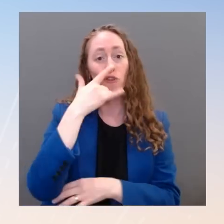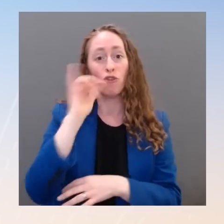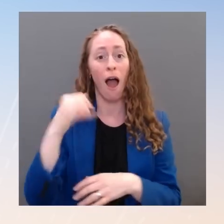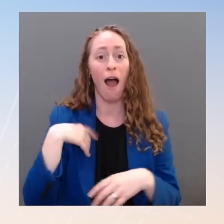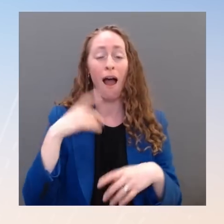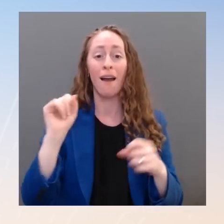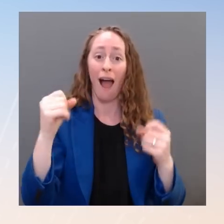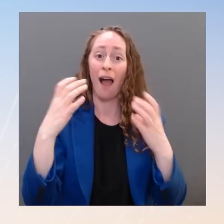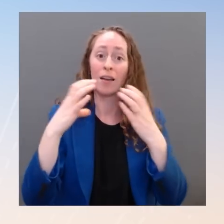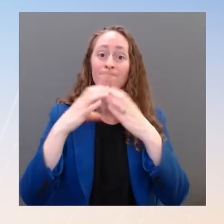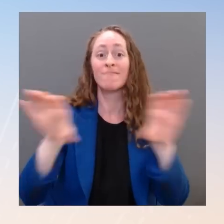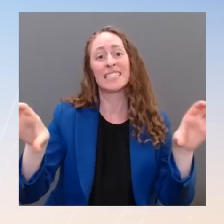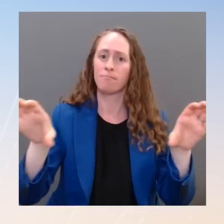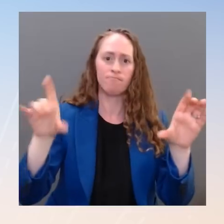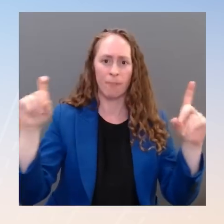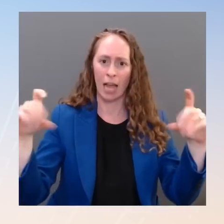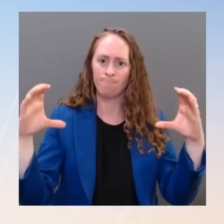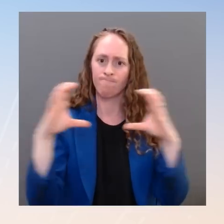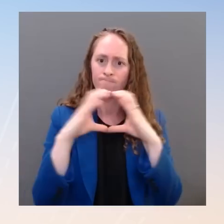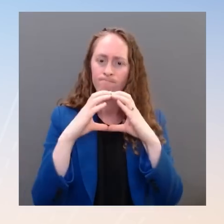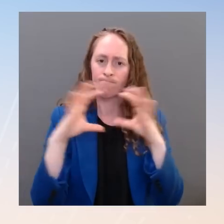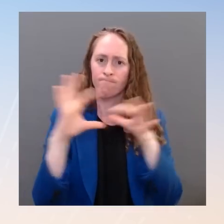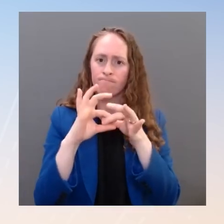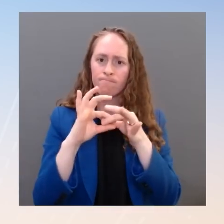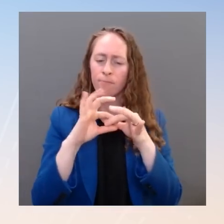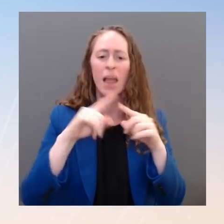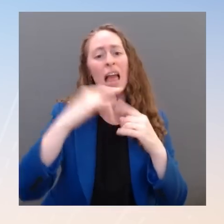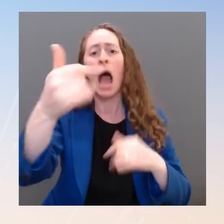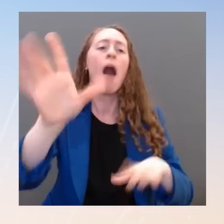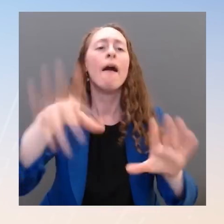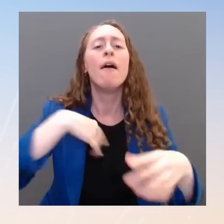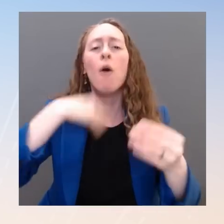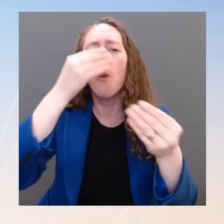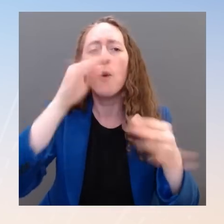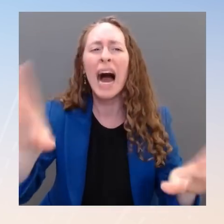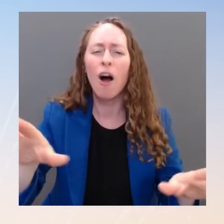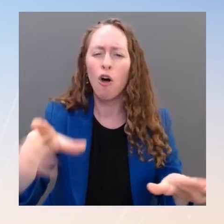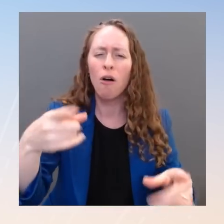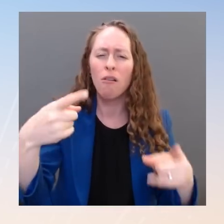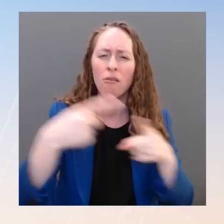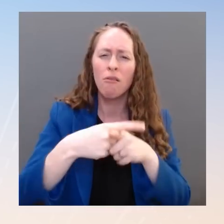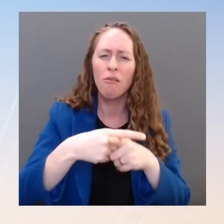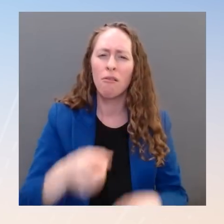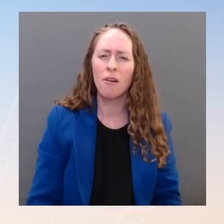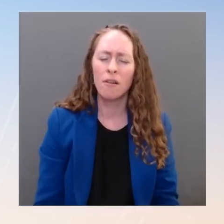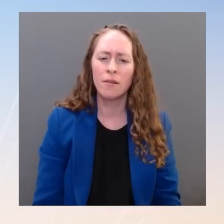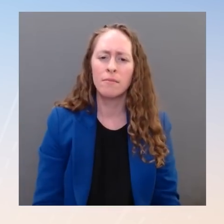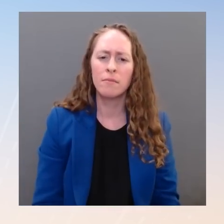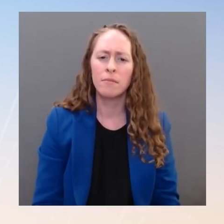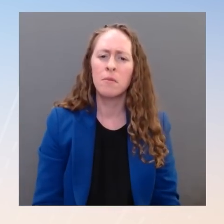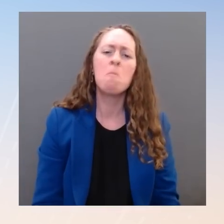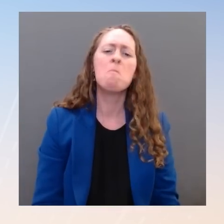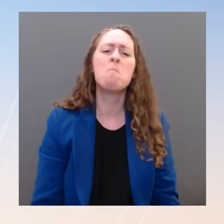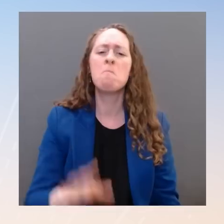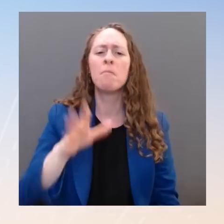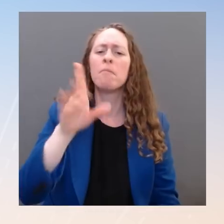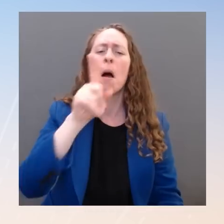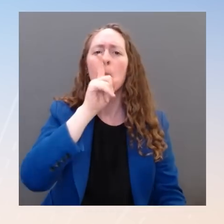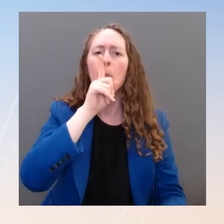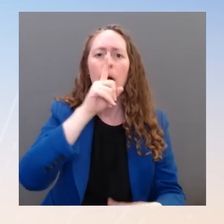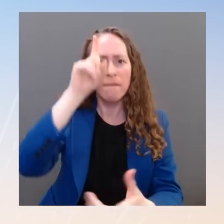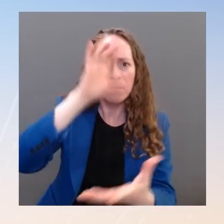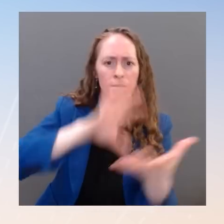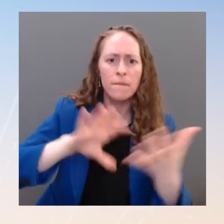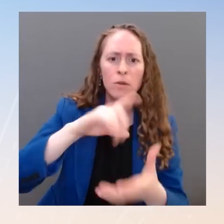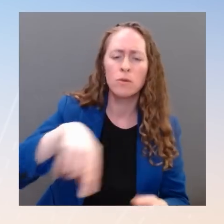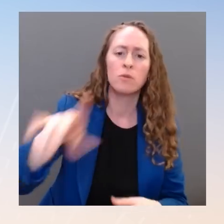tied to the COVID-19. That was not the intention of how it was written. It was intended just to convey we're putting these both forward today. The White House is not saying that it should